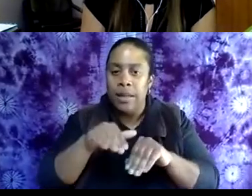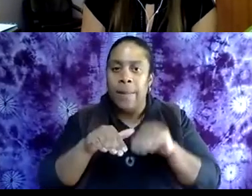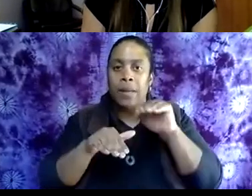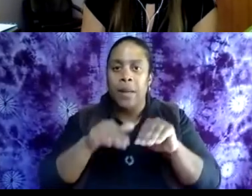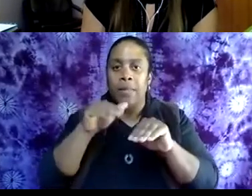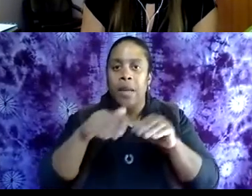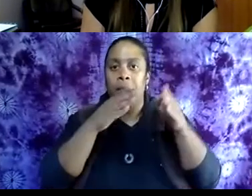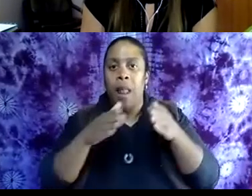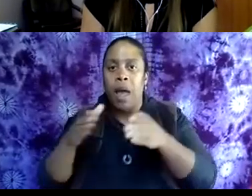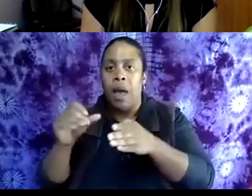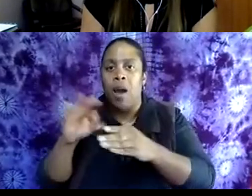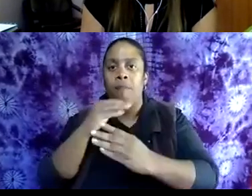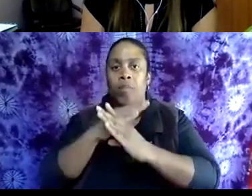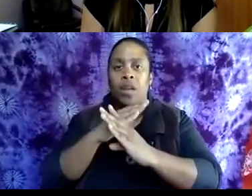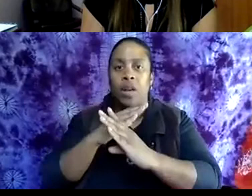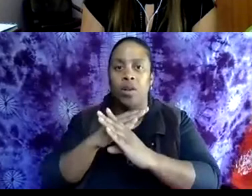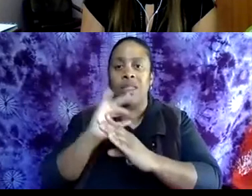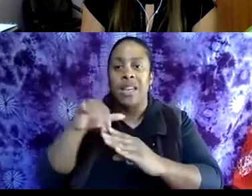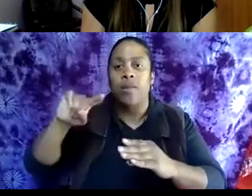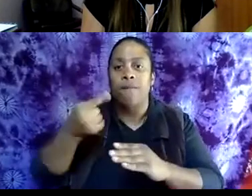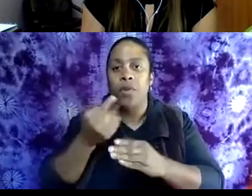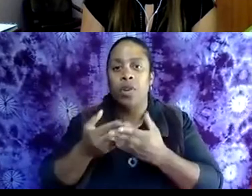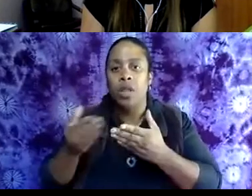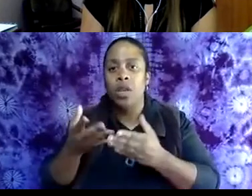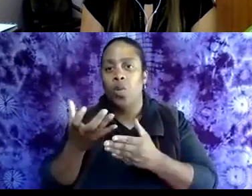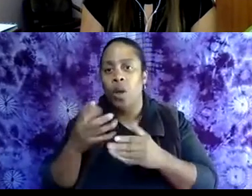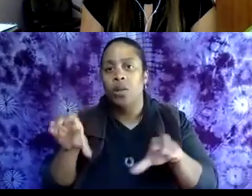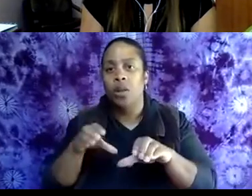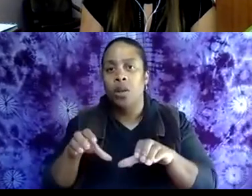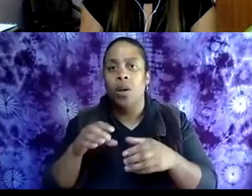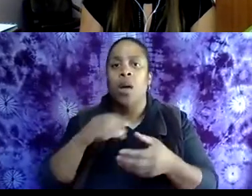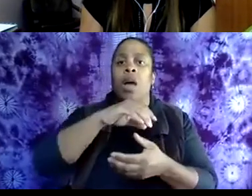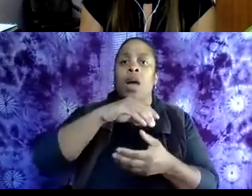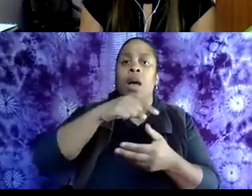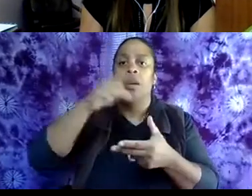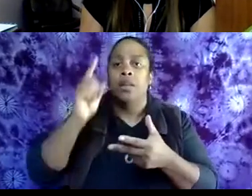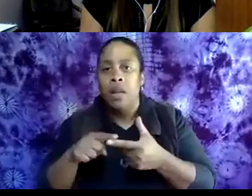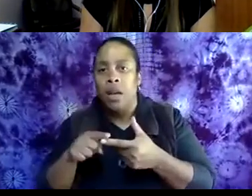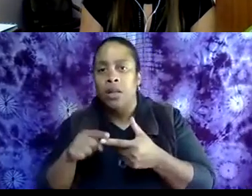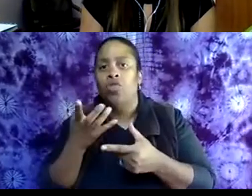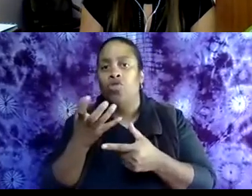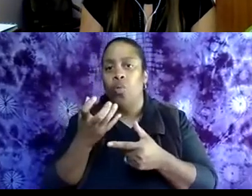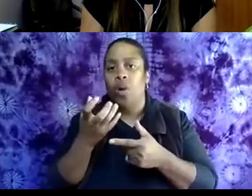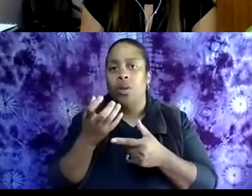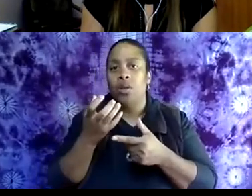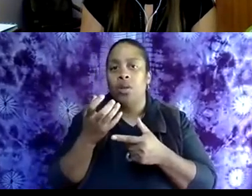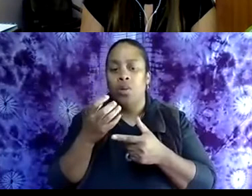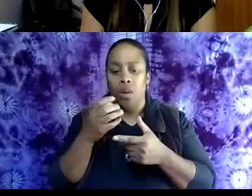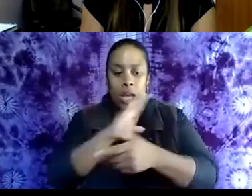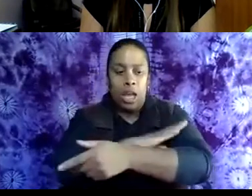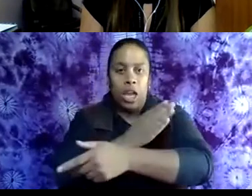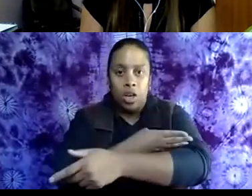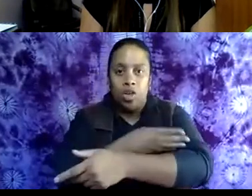the first thing that you want to do. What you also want to do is you want to do an energetic or psychic cord